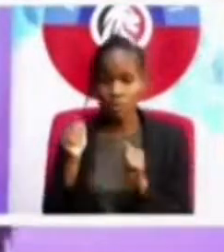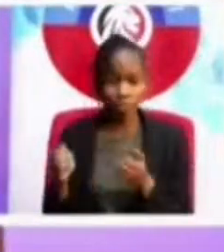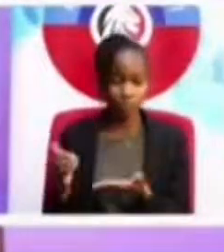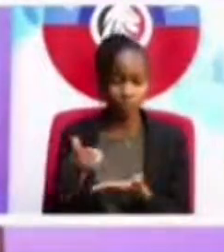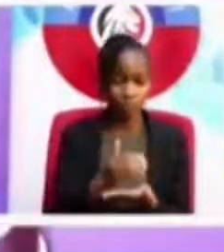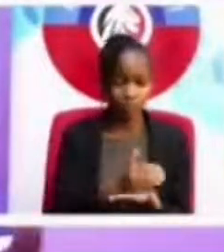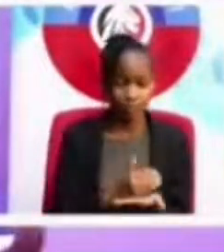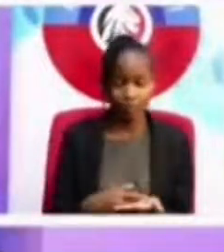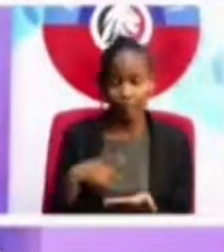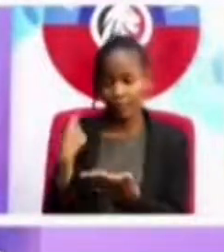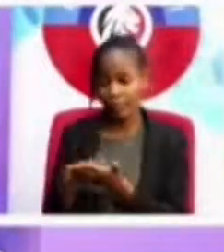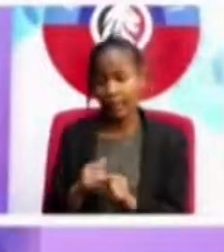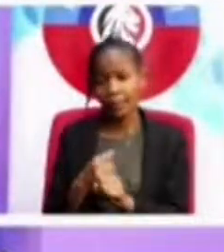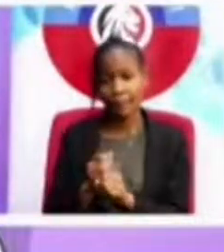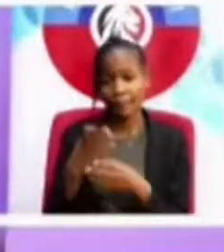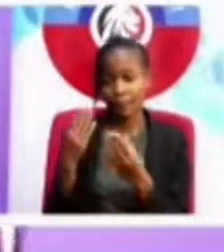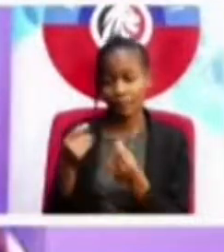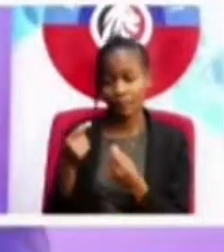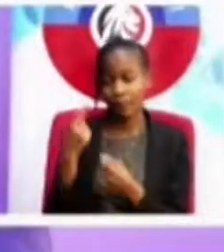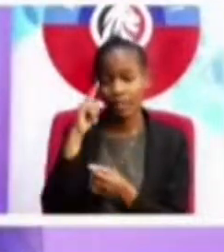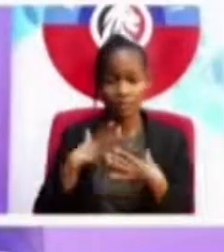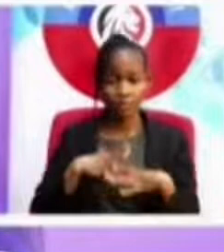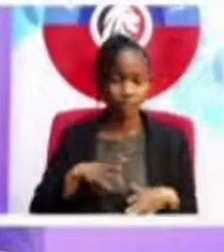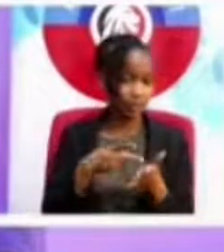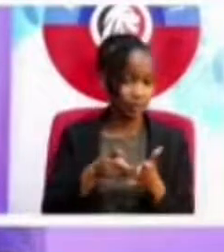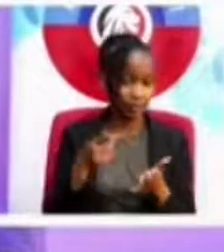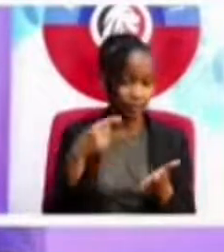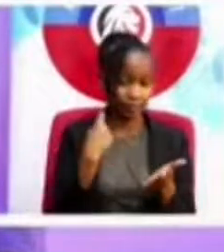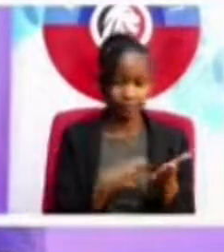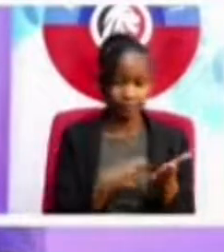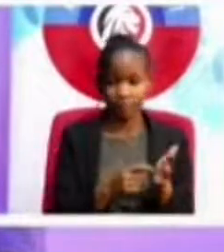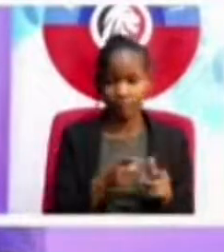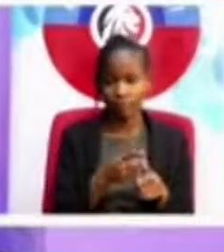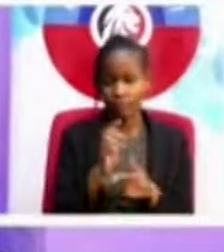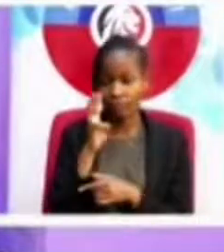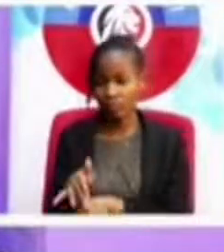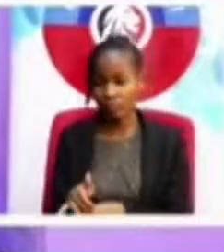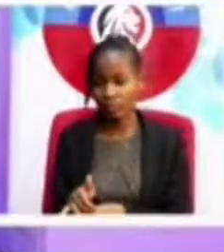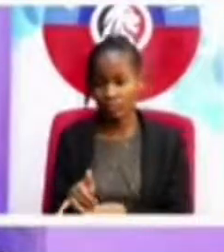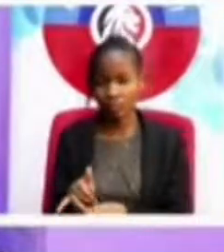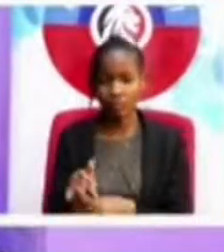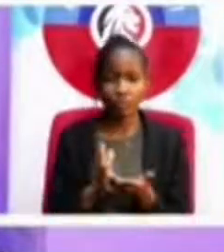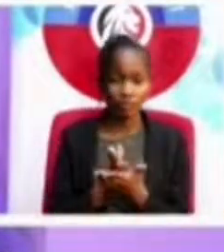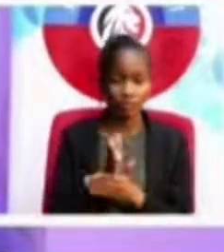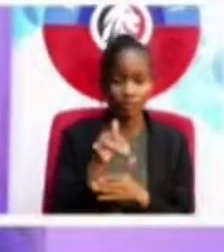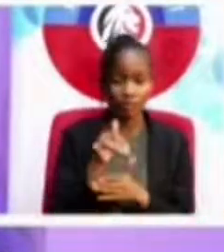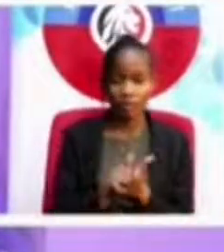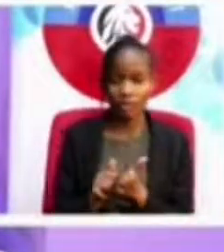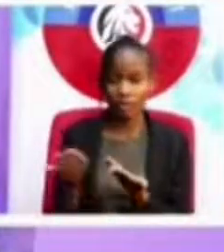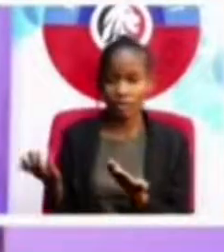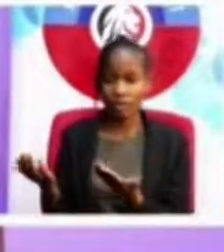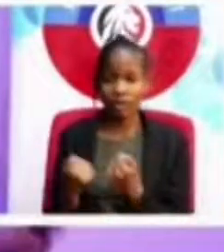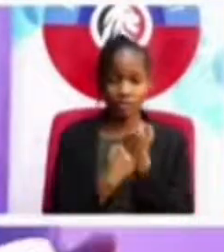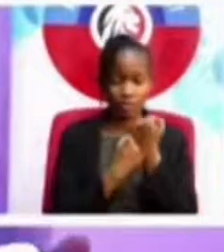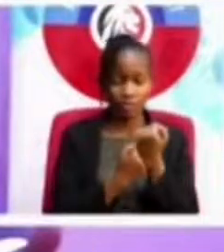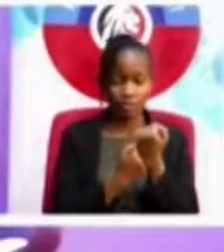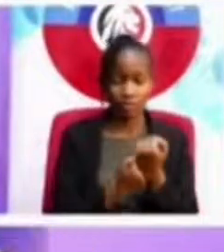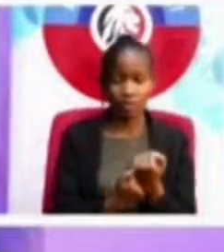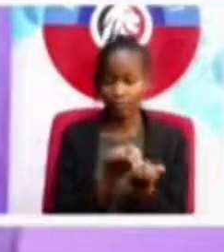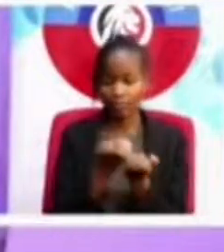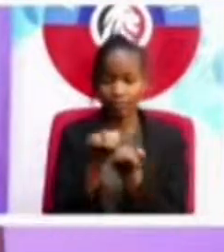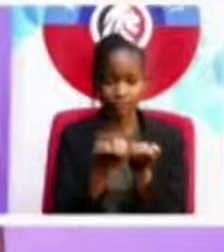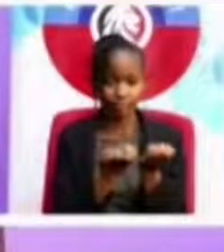easier for people to pay taxes, and then we ensure that we support businesses in terms